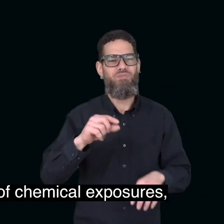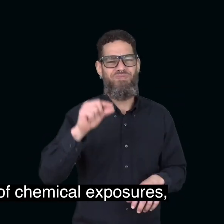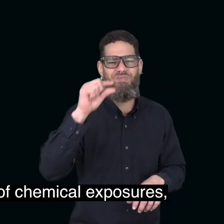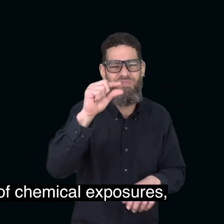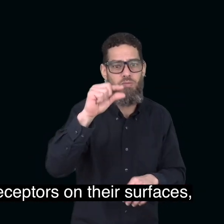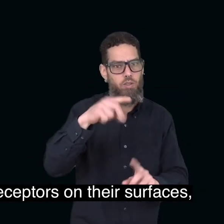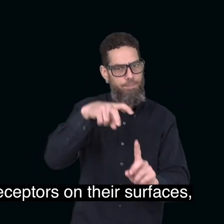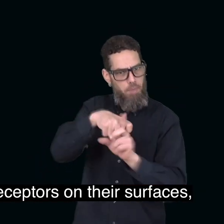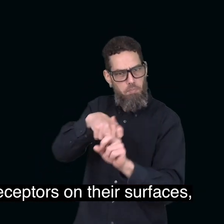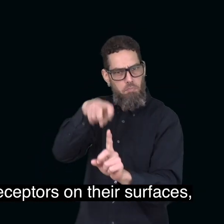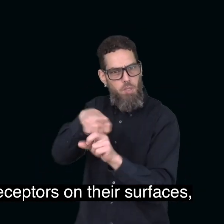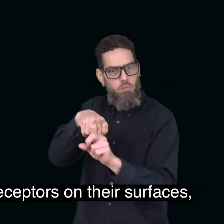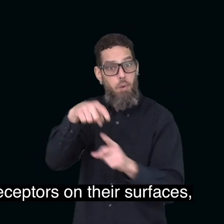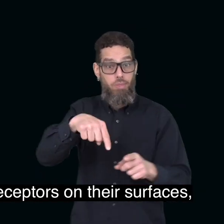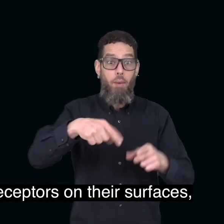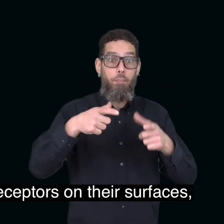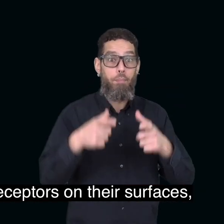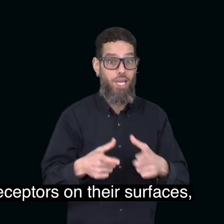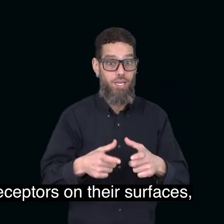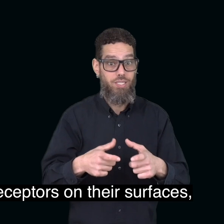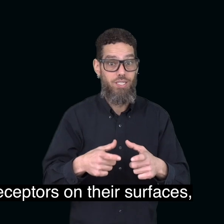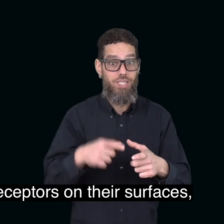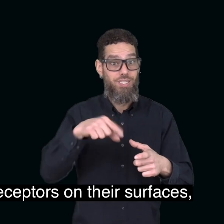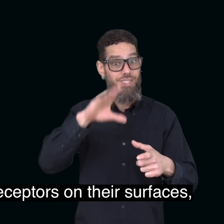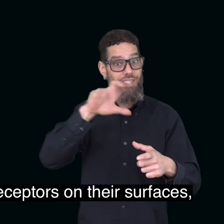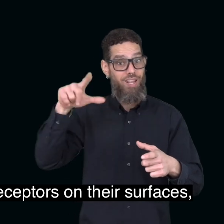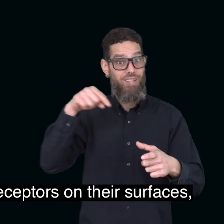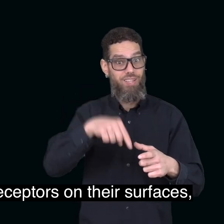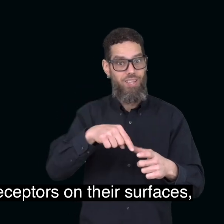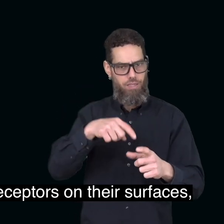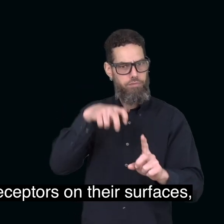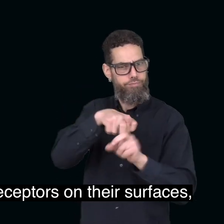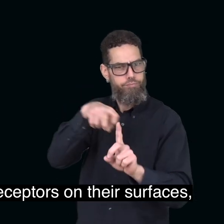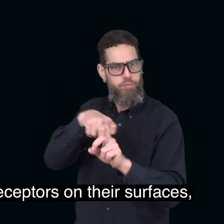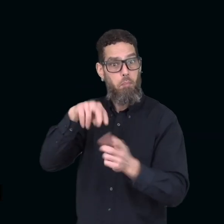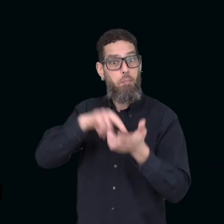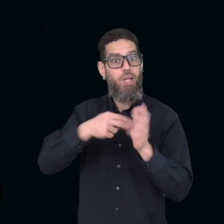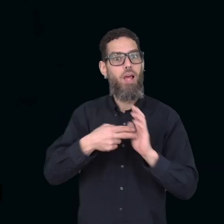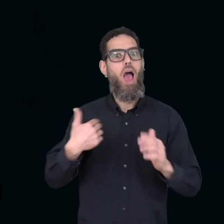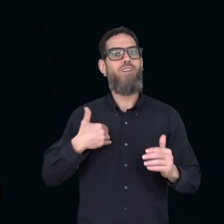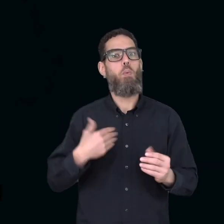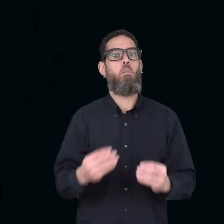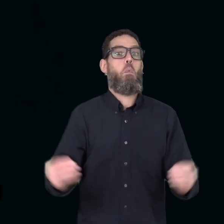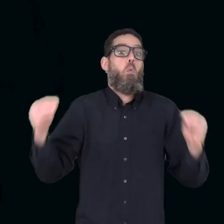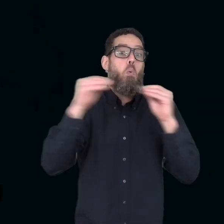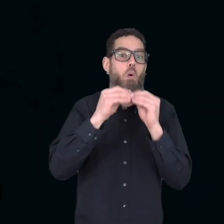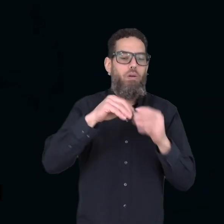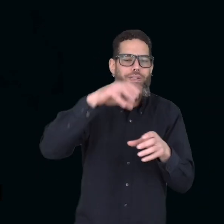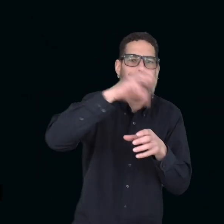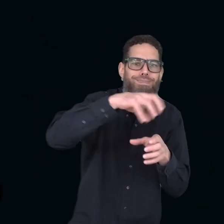levels of chemical exposures, the cells expressing them produce more of these receptors on their surfaces,